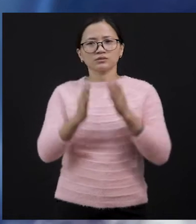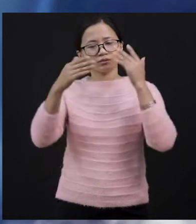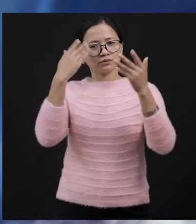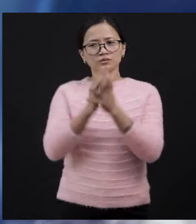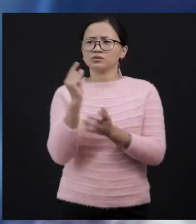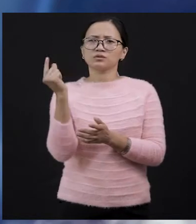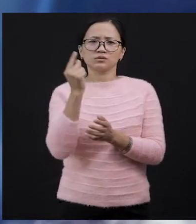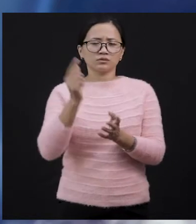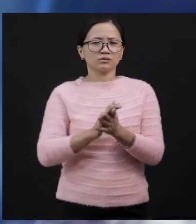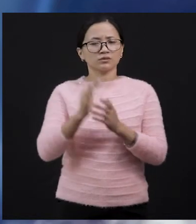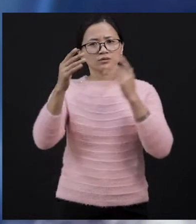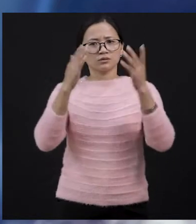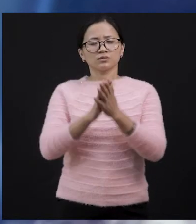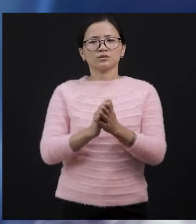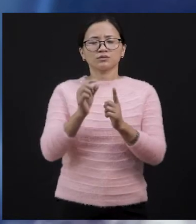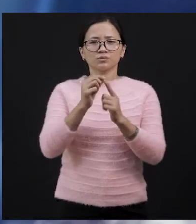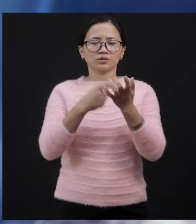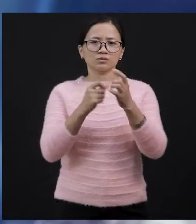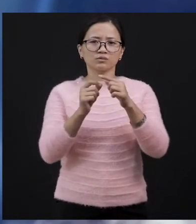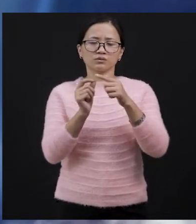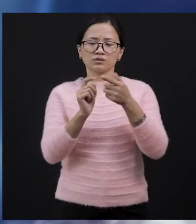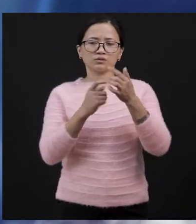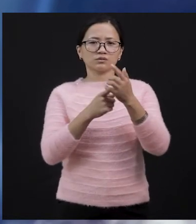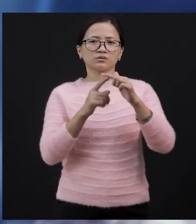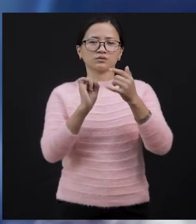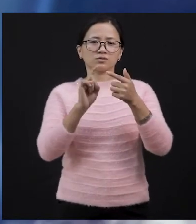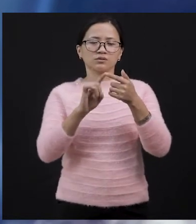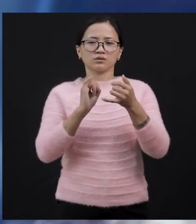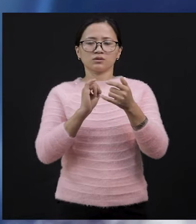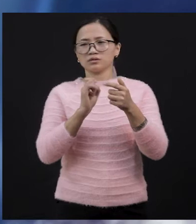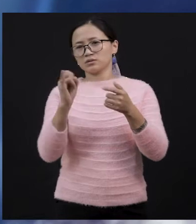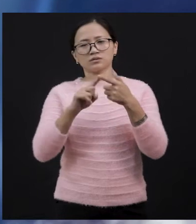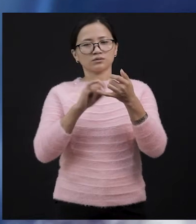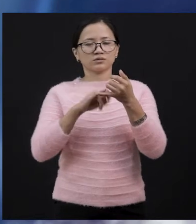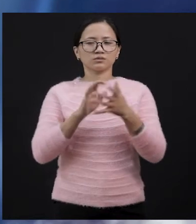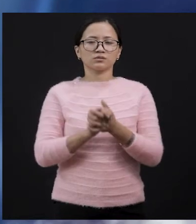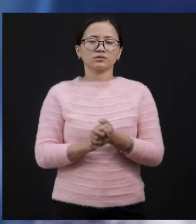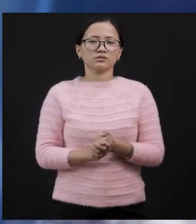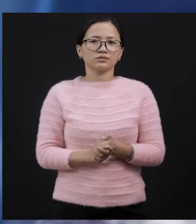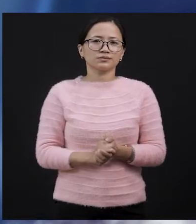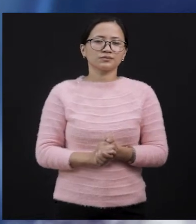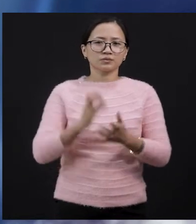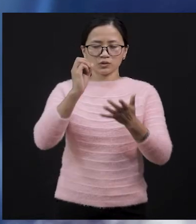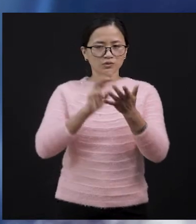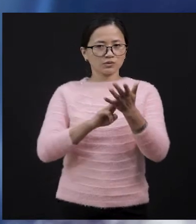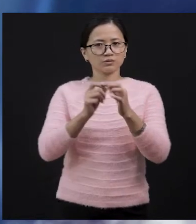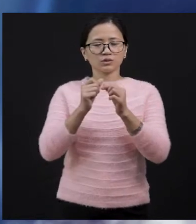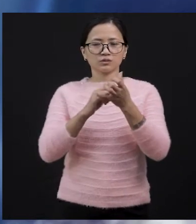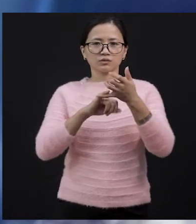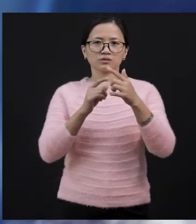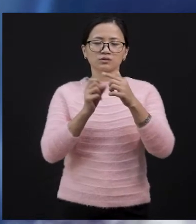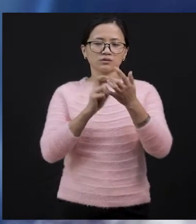the uses of air, the properties of air, the composition of air. Now, we know